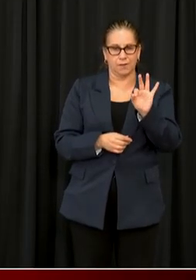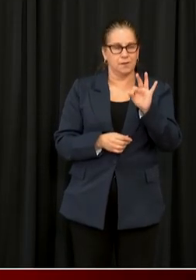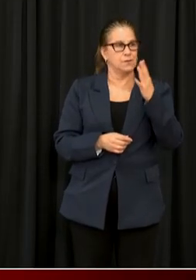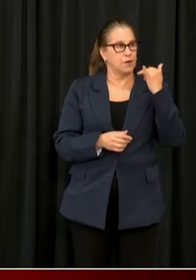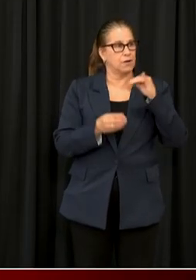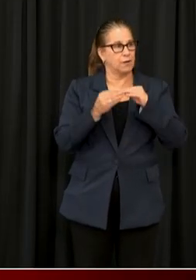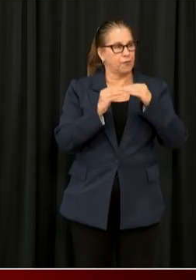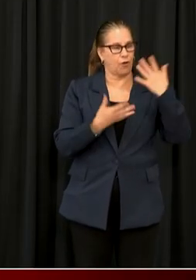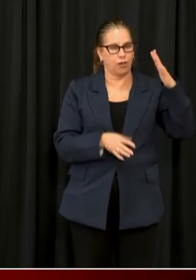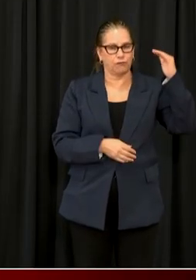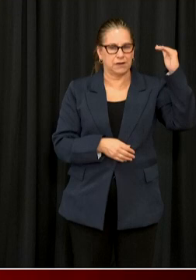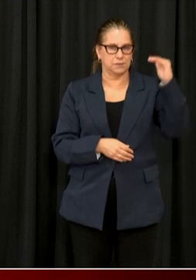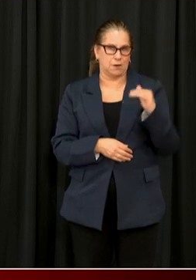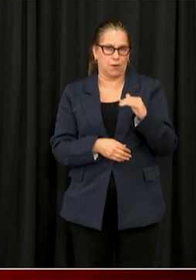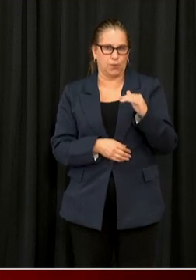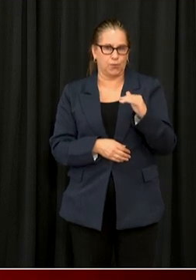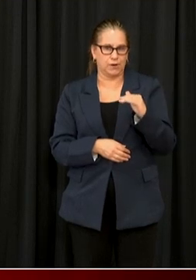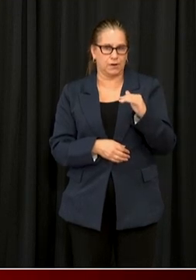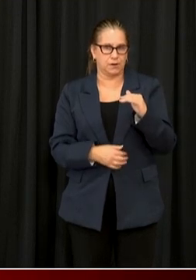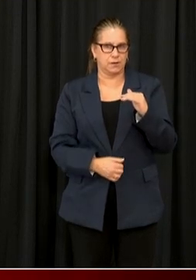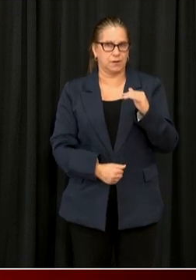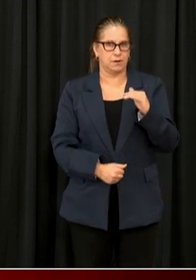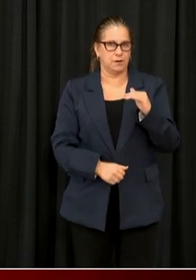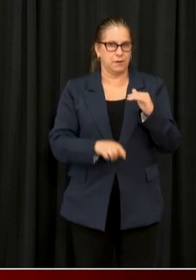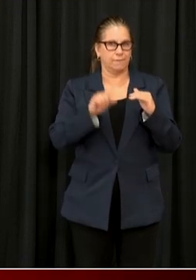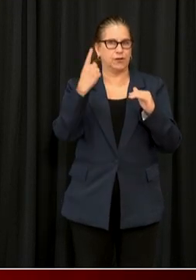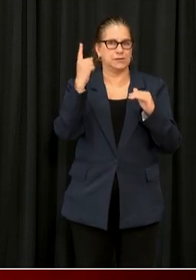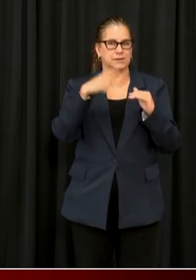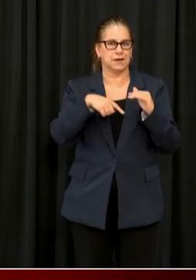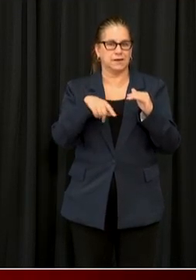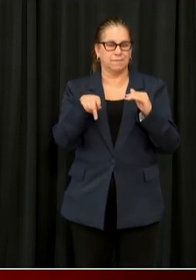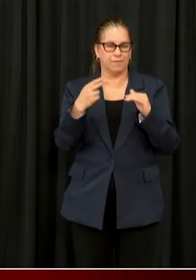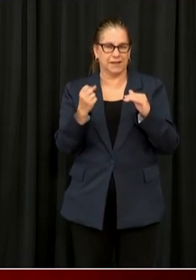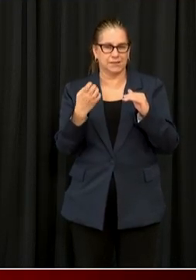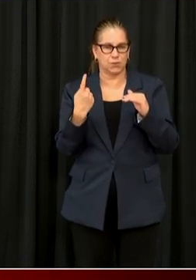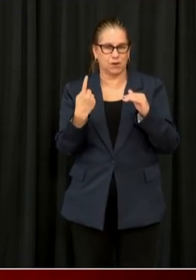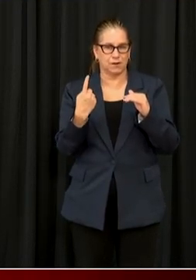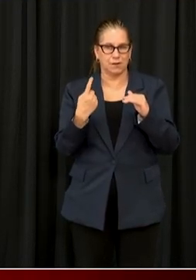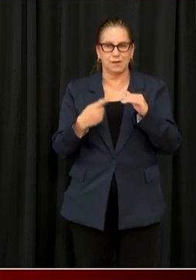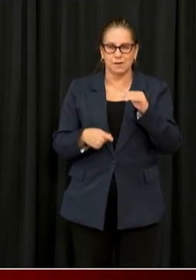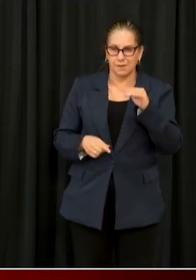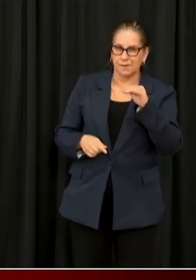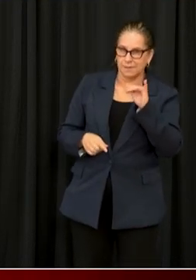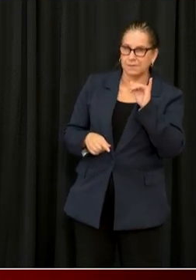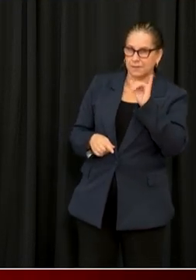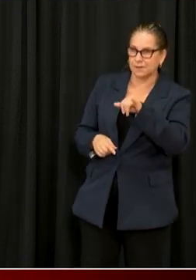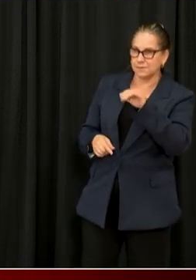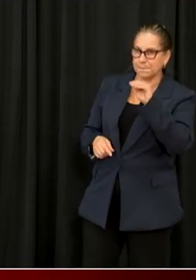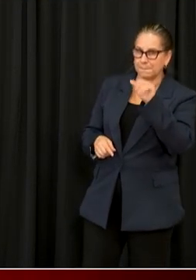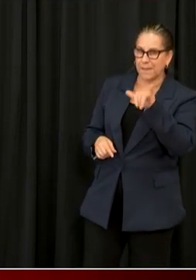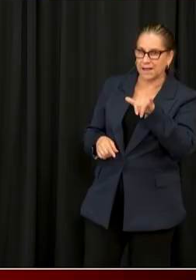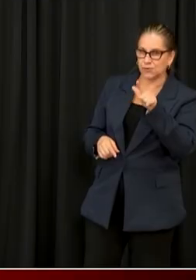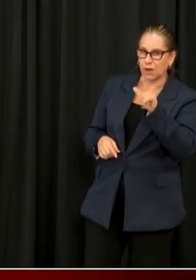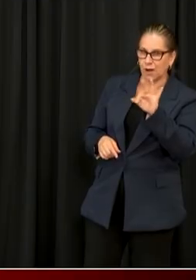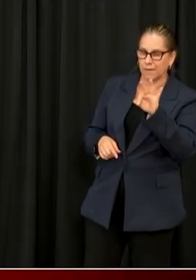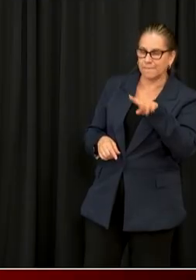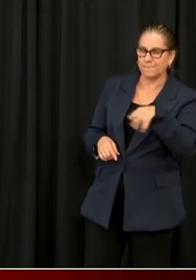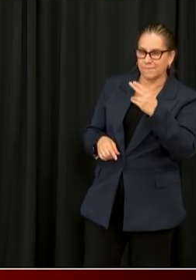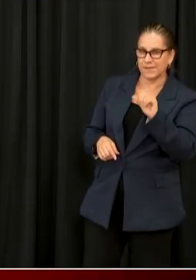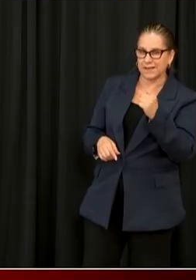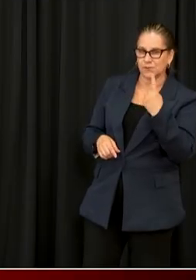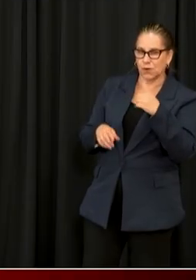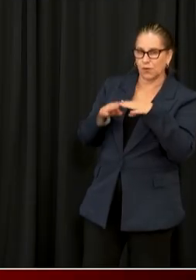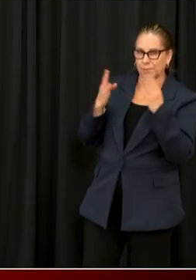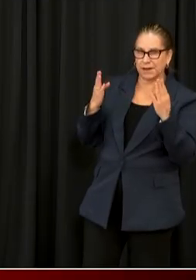we could see the impact of? May 29th is the day that we opened and people had activity. So if somebody was